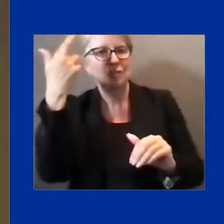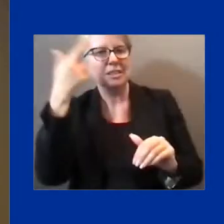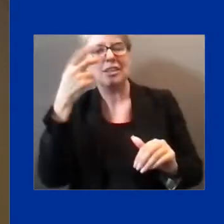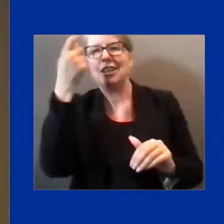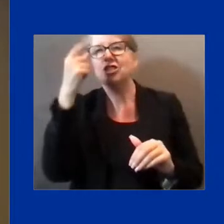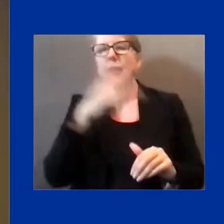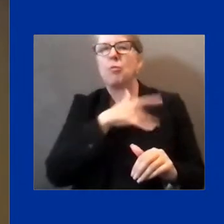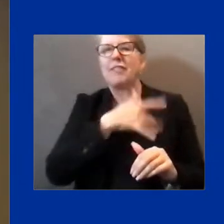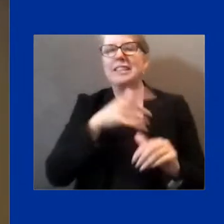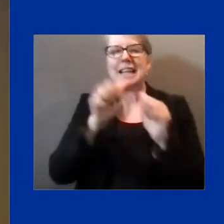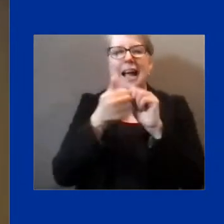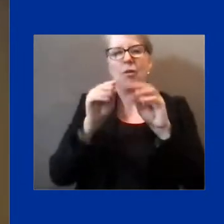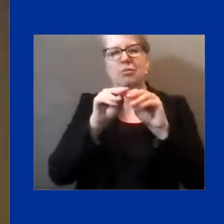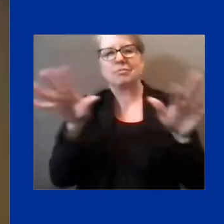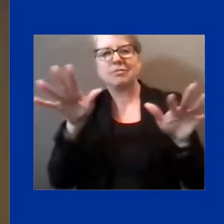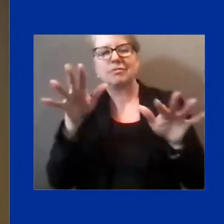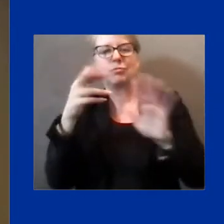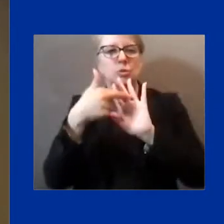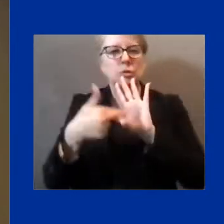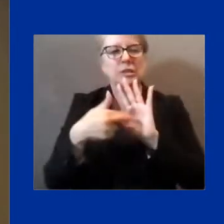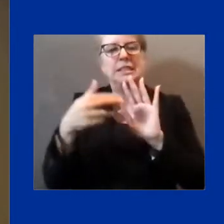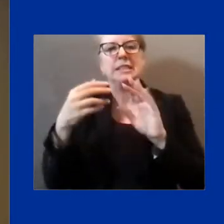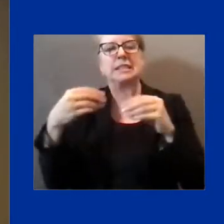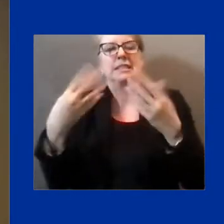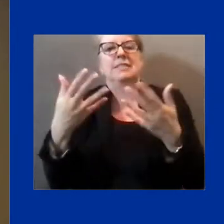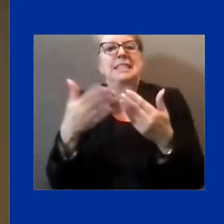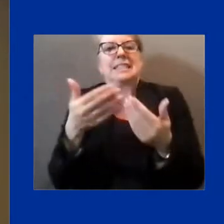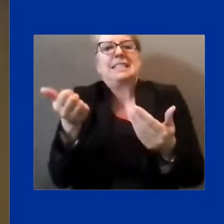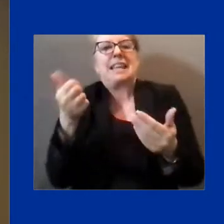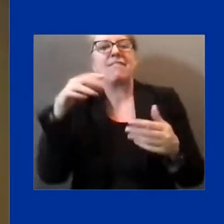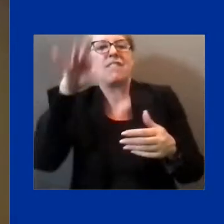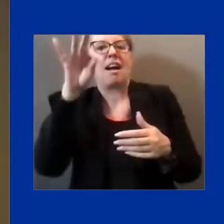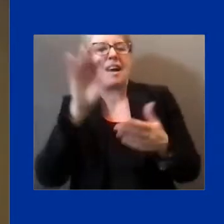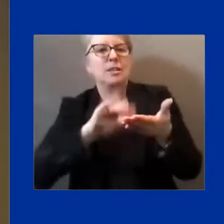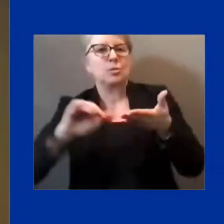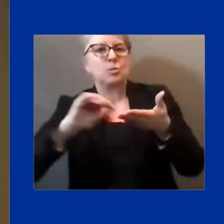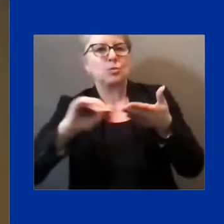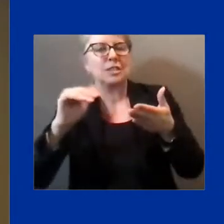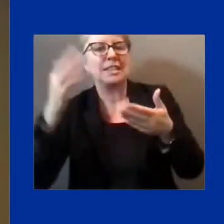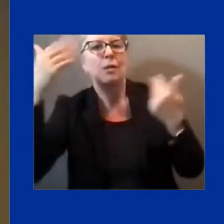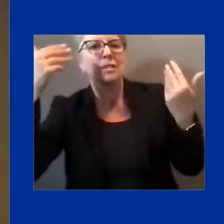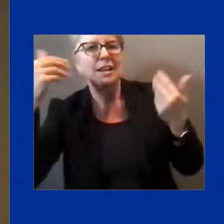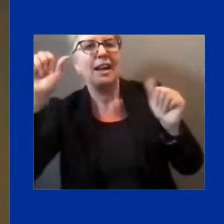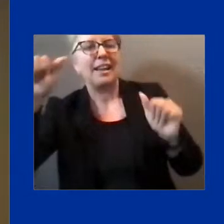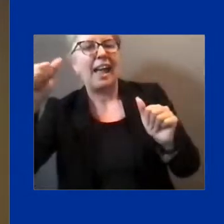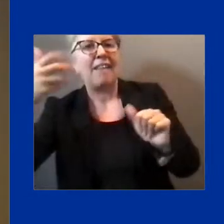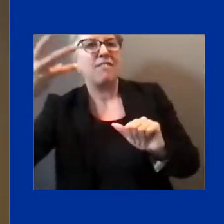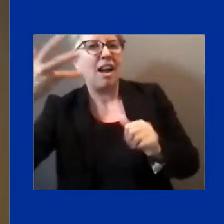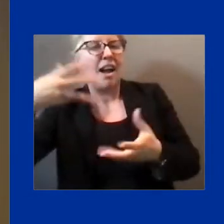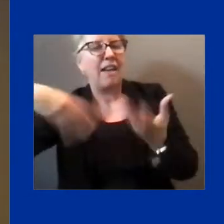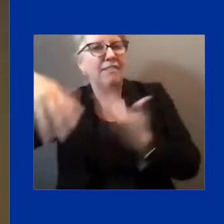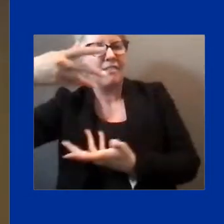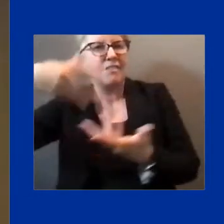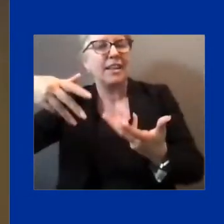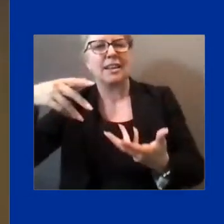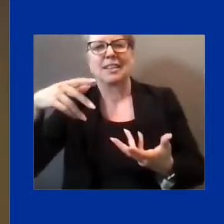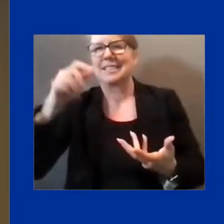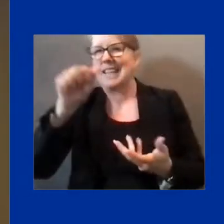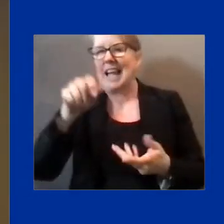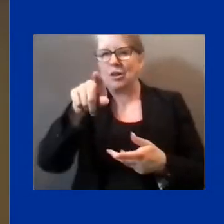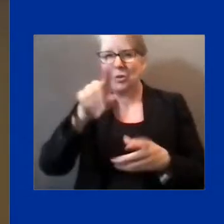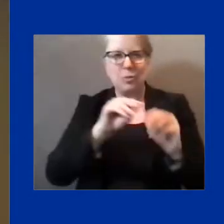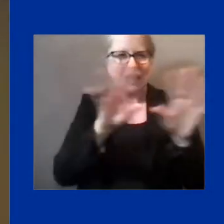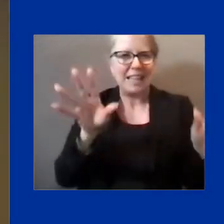put out the rules, have made it easy to find a loophole. It's not clear to people. So can you or Mr. DeMonte,